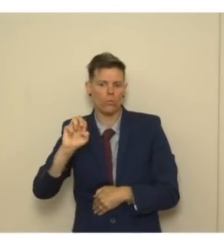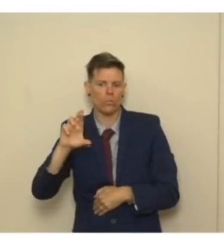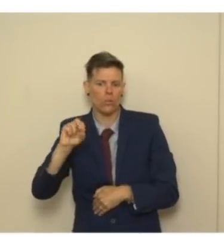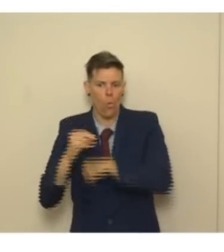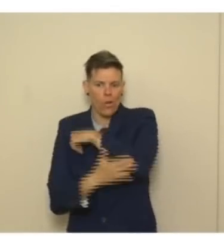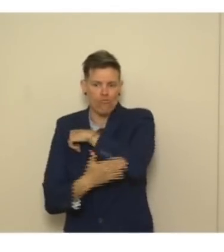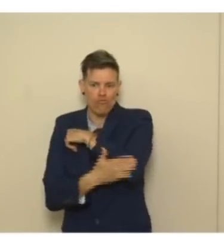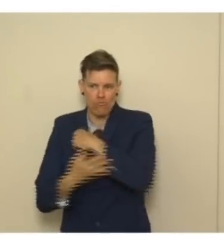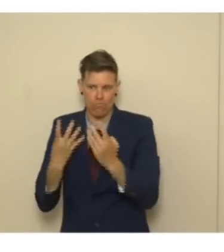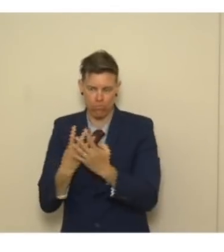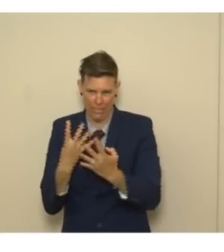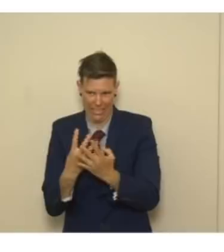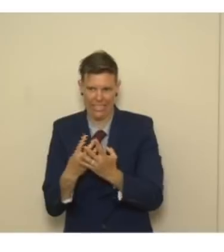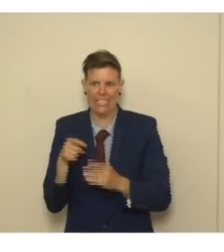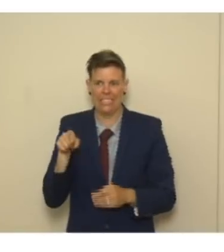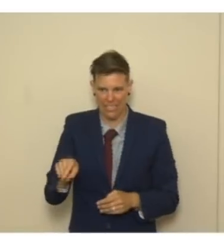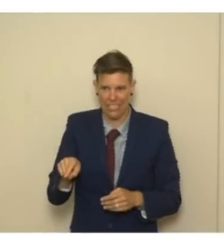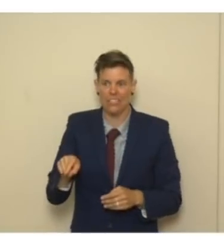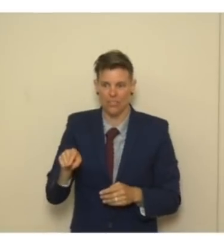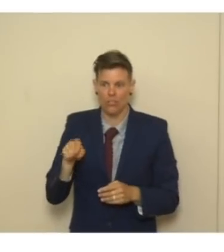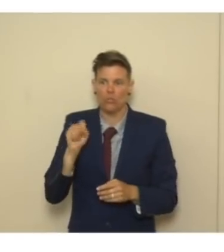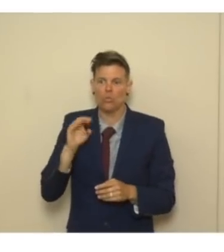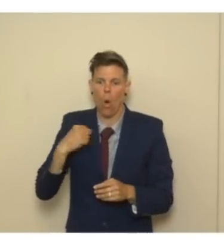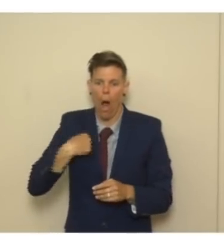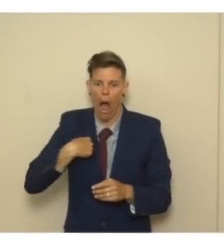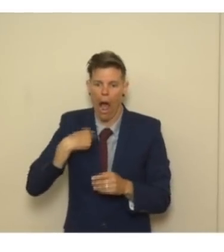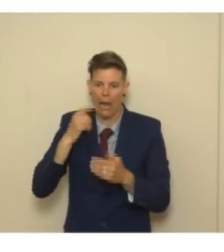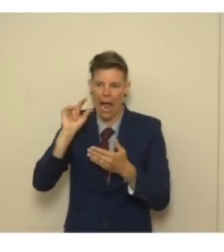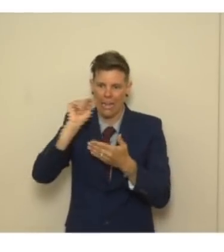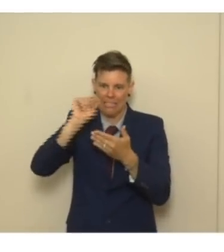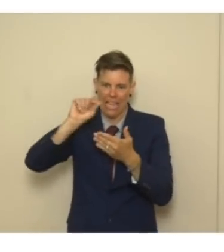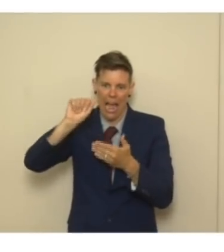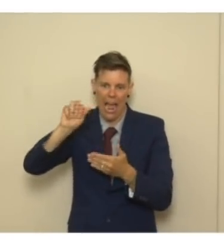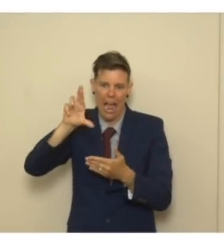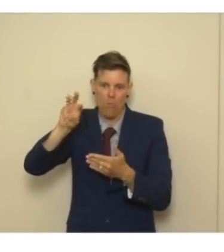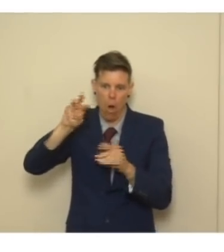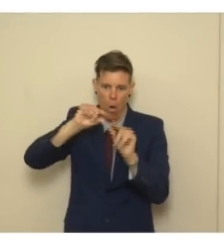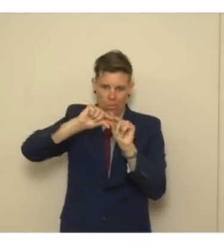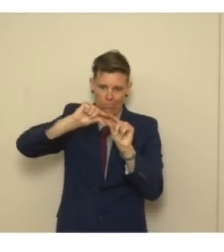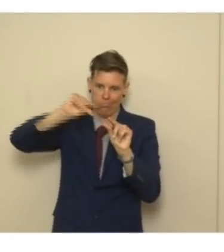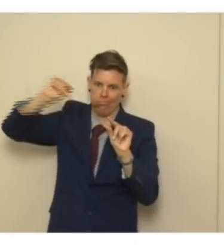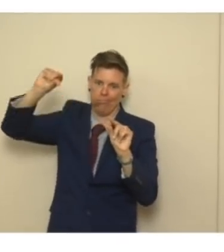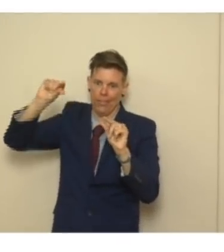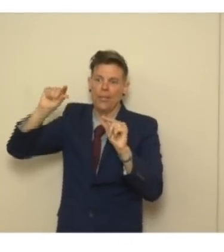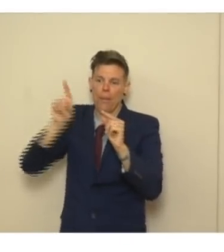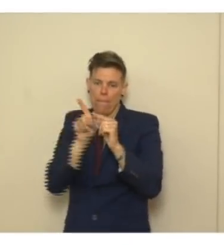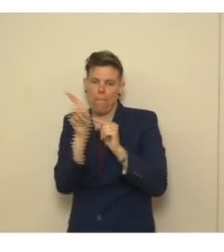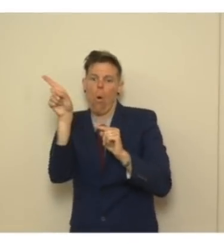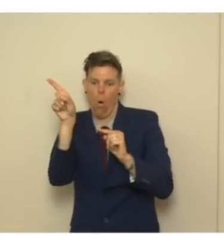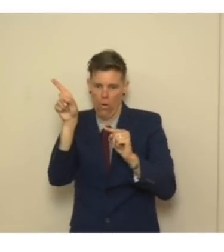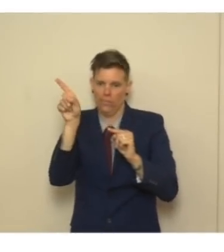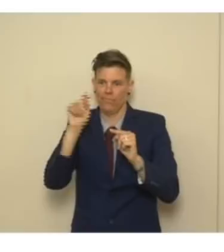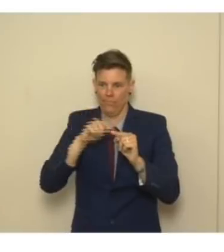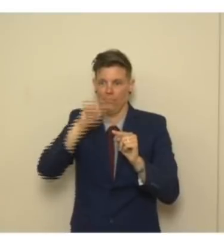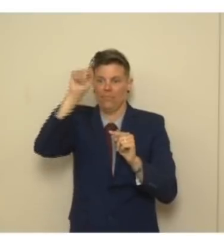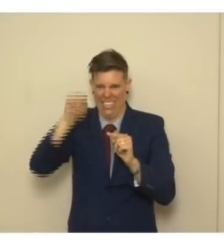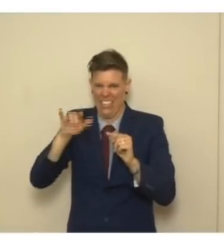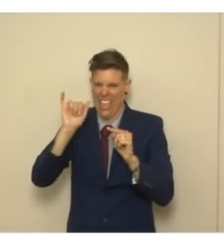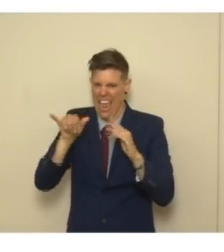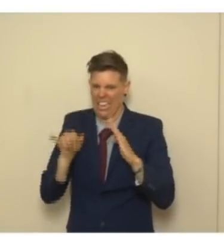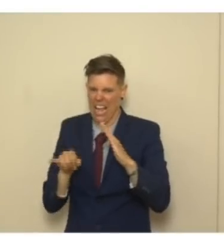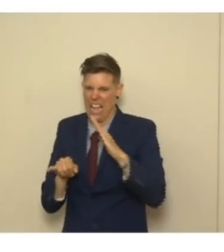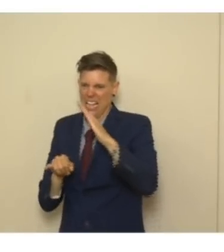approximation of the slope of cases over the past 3 weeks. You know, we reopened on June 1st, and that